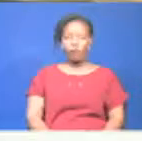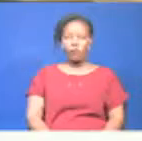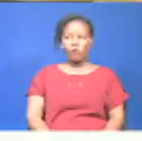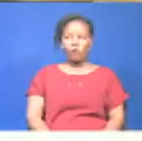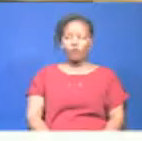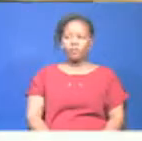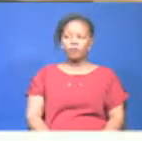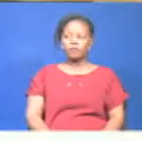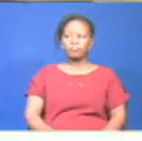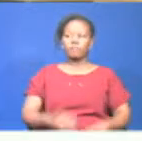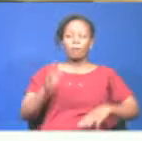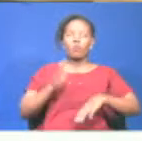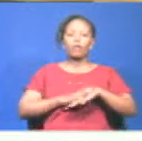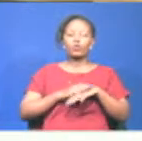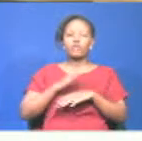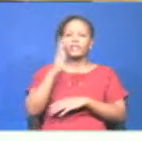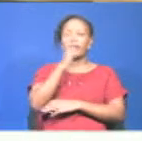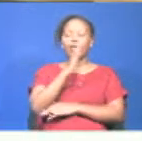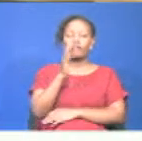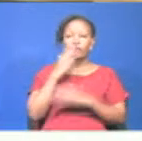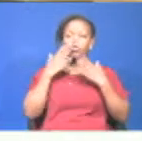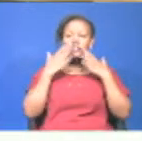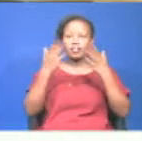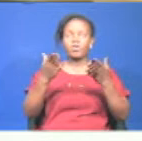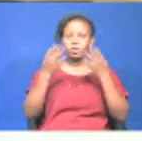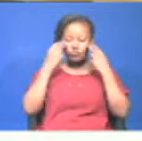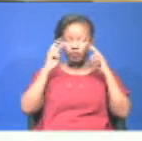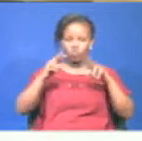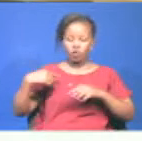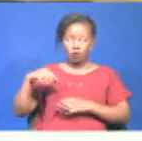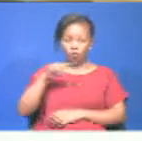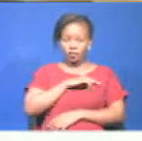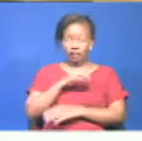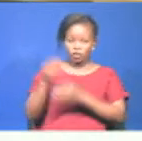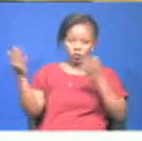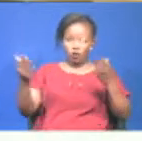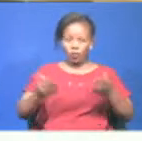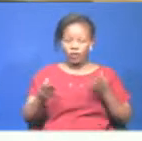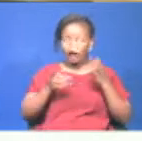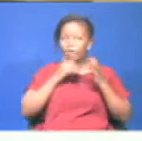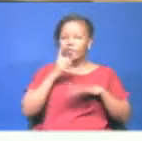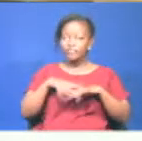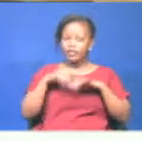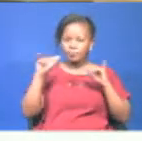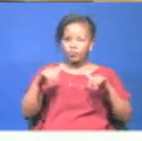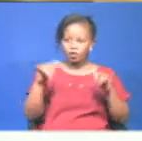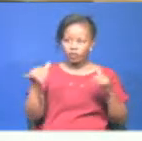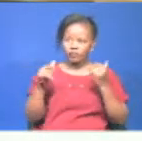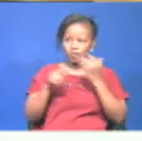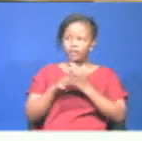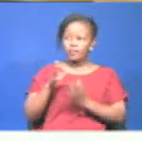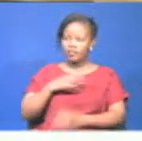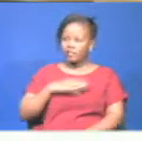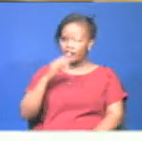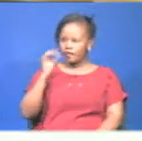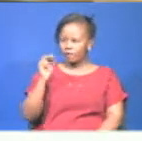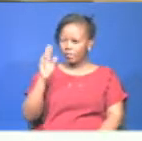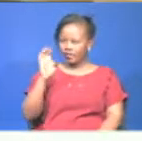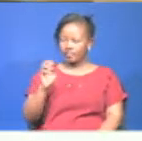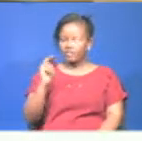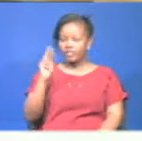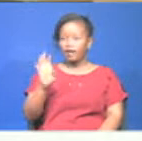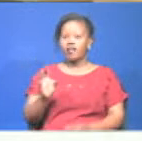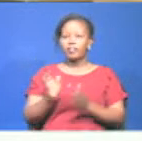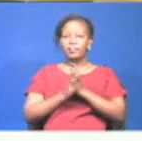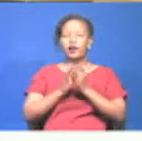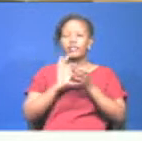Good afternoon. Thank you for creating time for us. You are in time for the Lunchtime News. My name is Irene Muchuma Odim. On